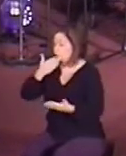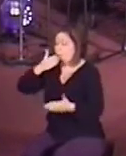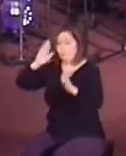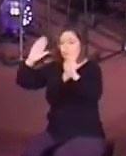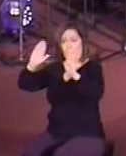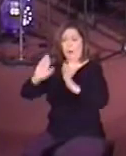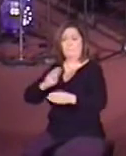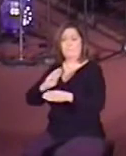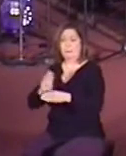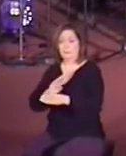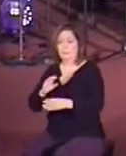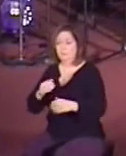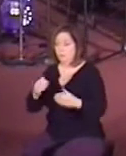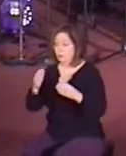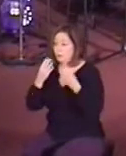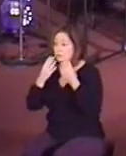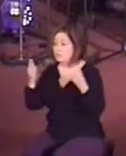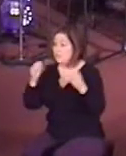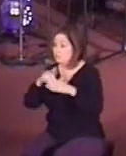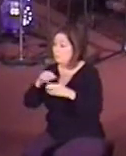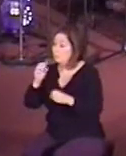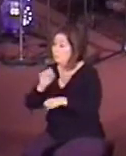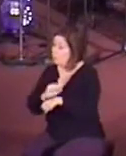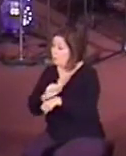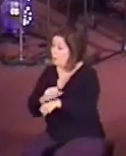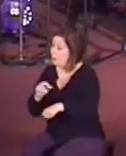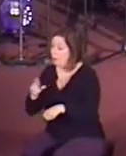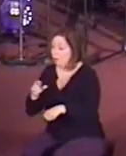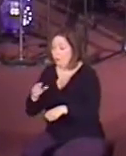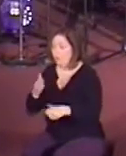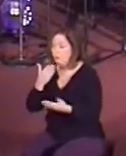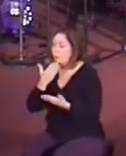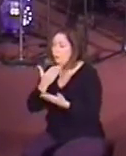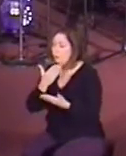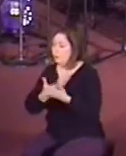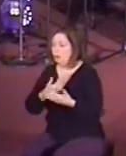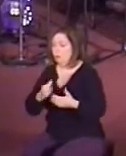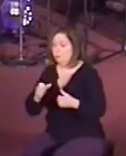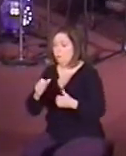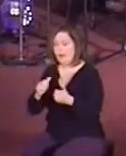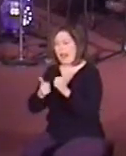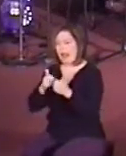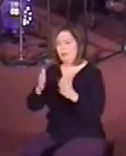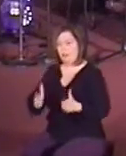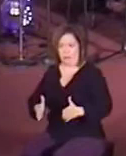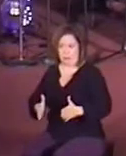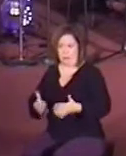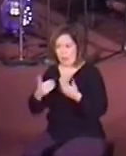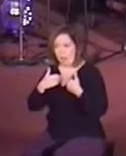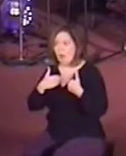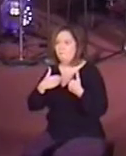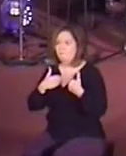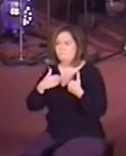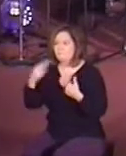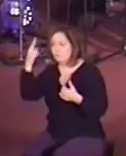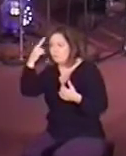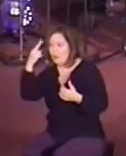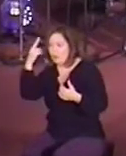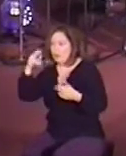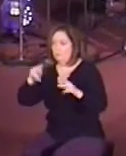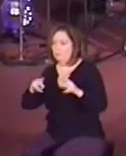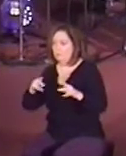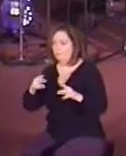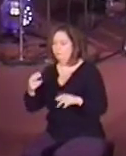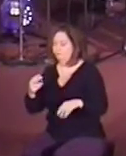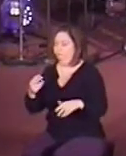you're successful at your work. Maybe you've become a great athlete. Maybe you have recognition and you look back with your family